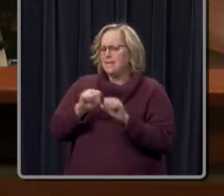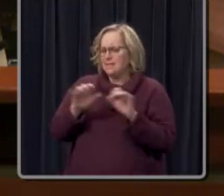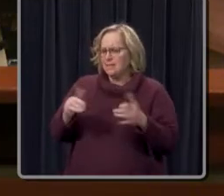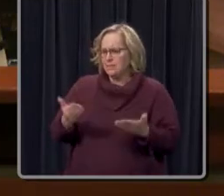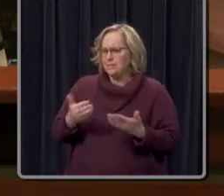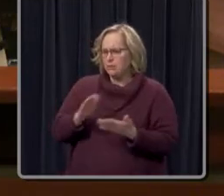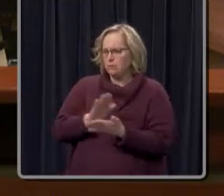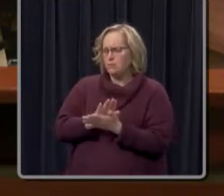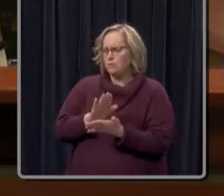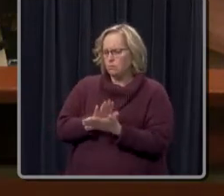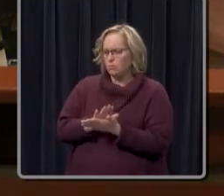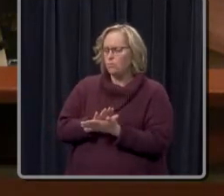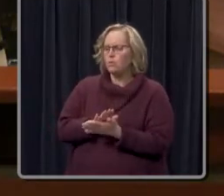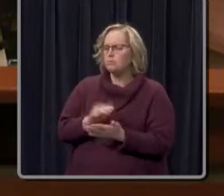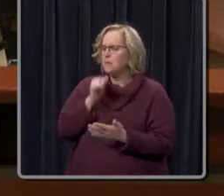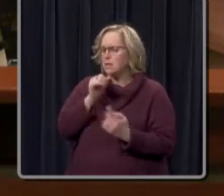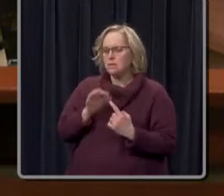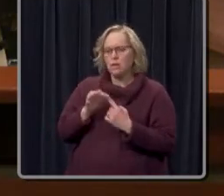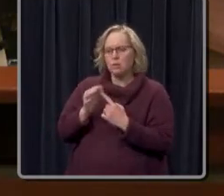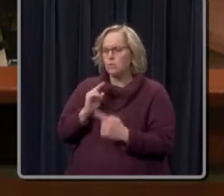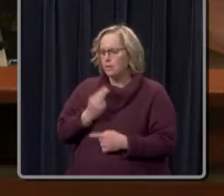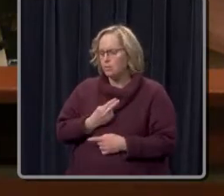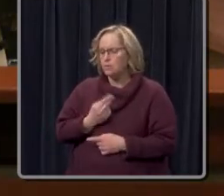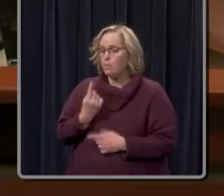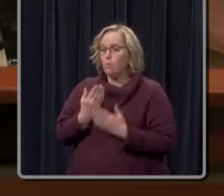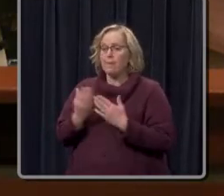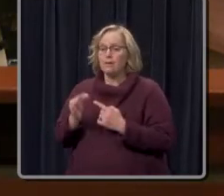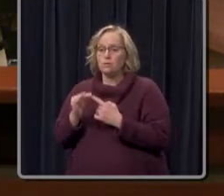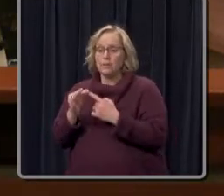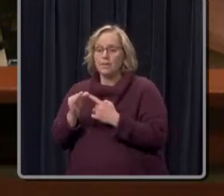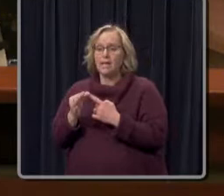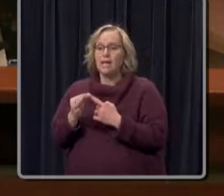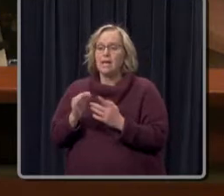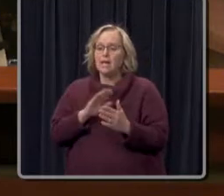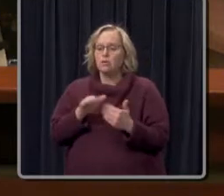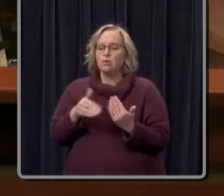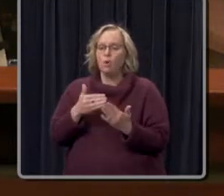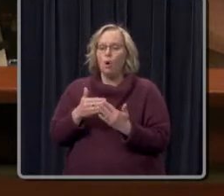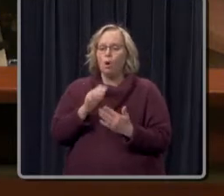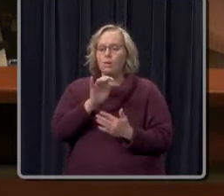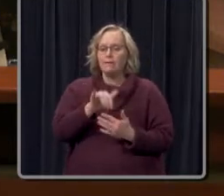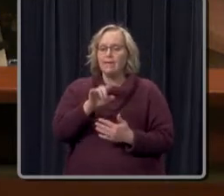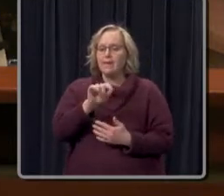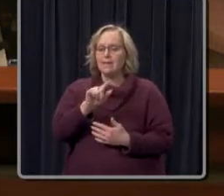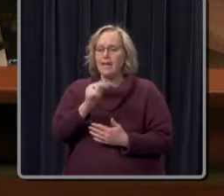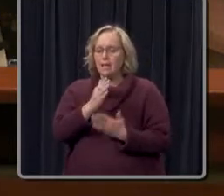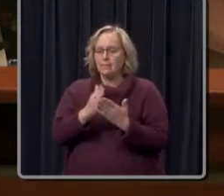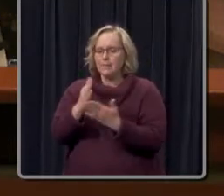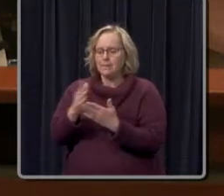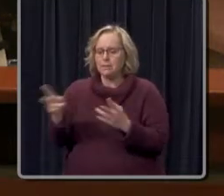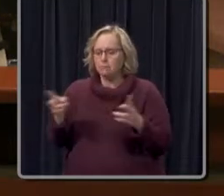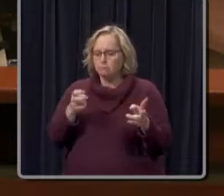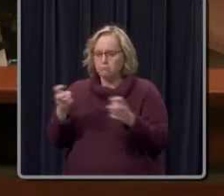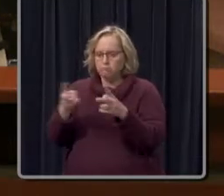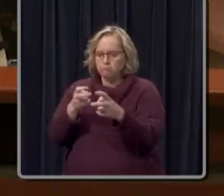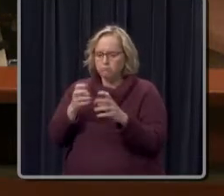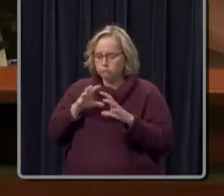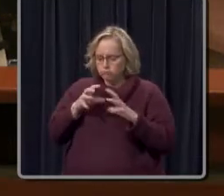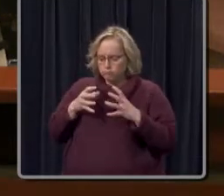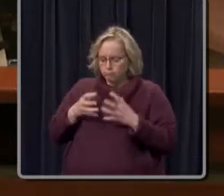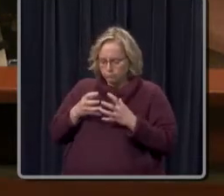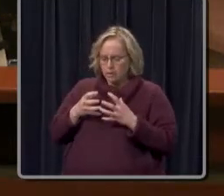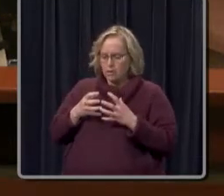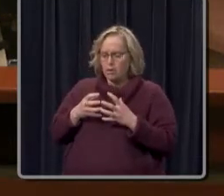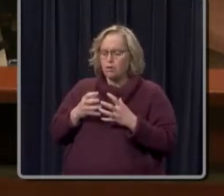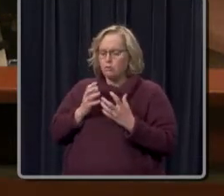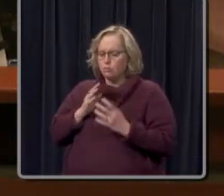one of the things that is unique to us is pulling all the data pieces together to meet the needs of students and to meet the needs of individual